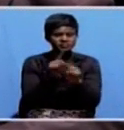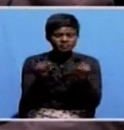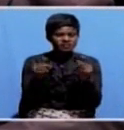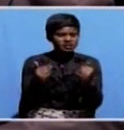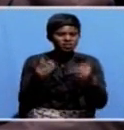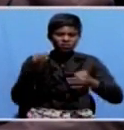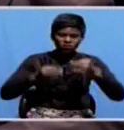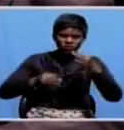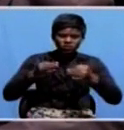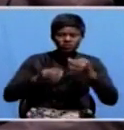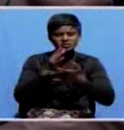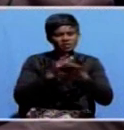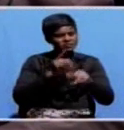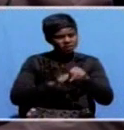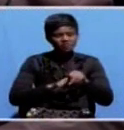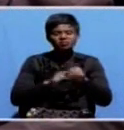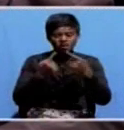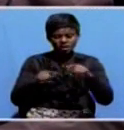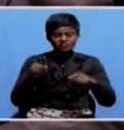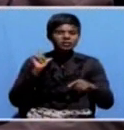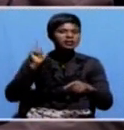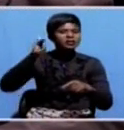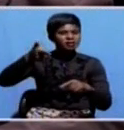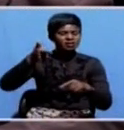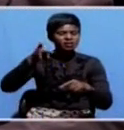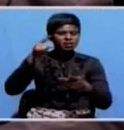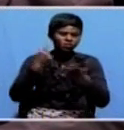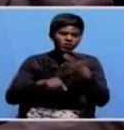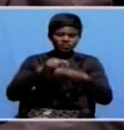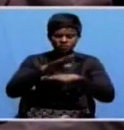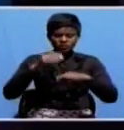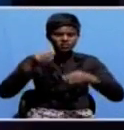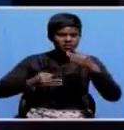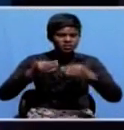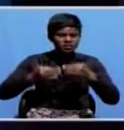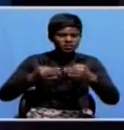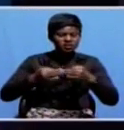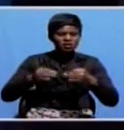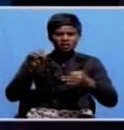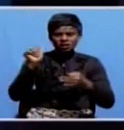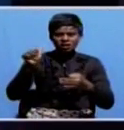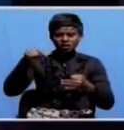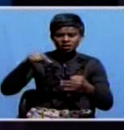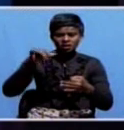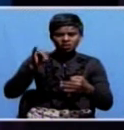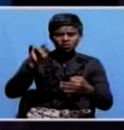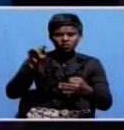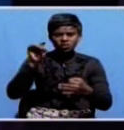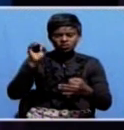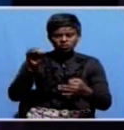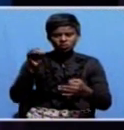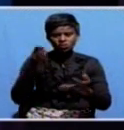justice sometimes comes later. What would you call justice? An acquittal is not justice enough? Acquittal